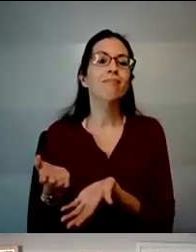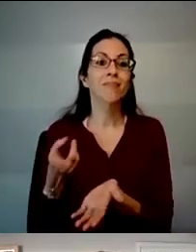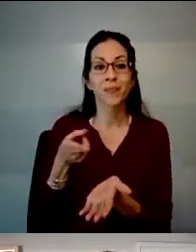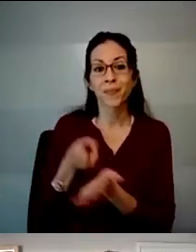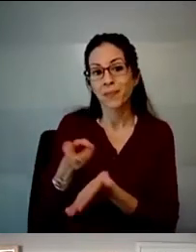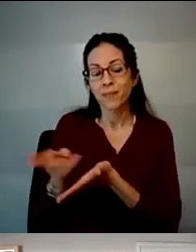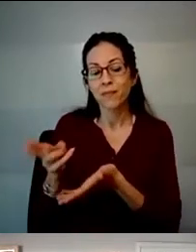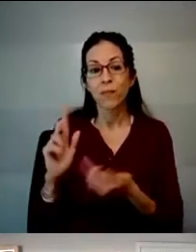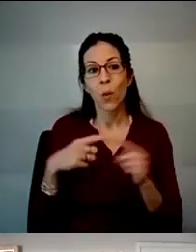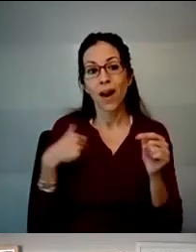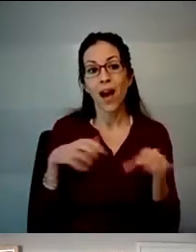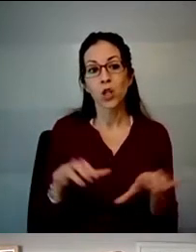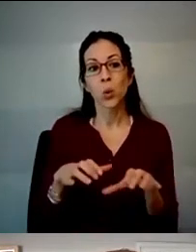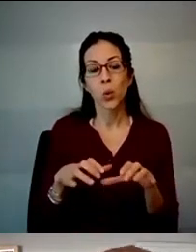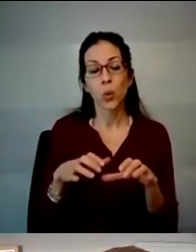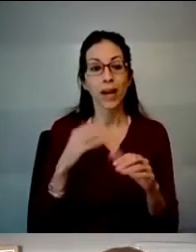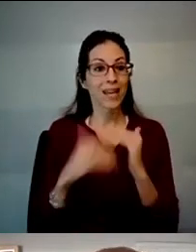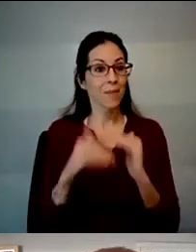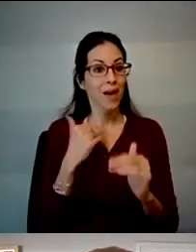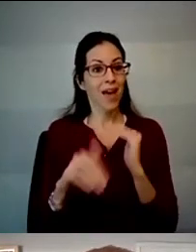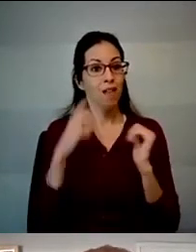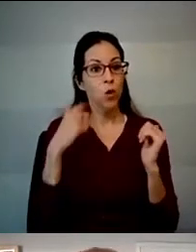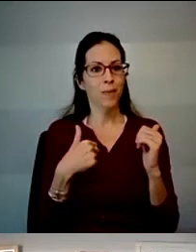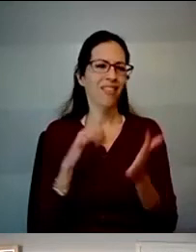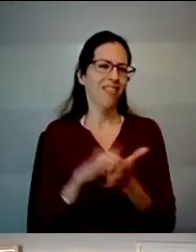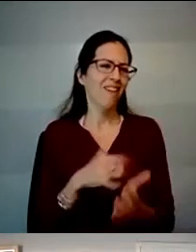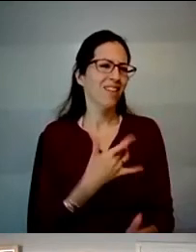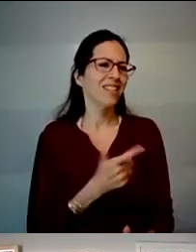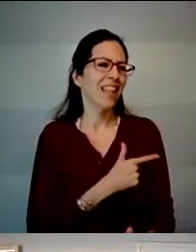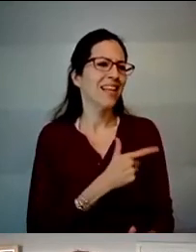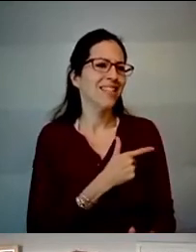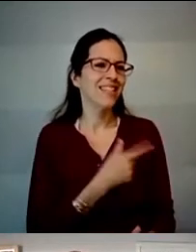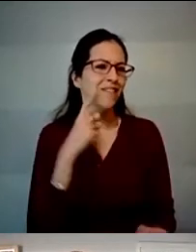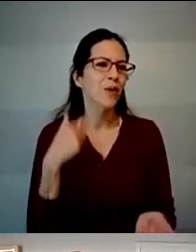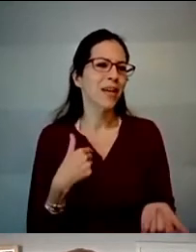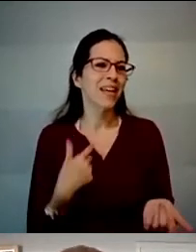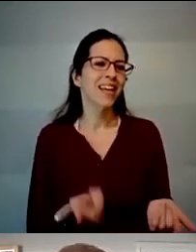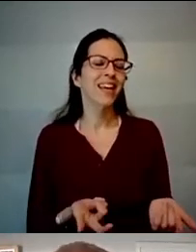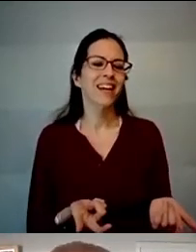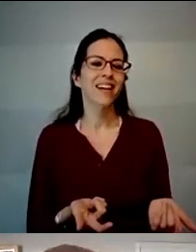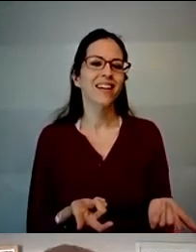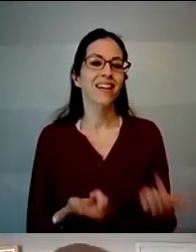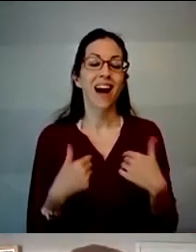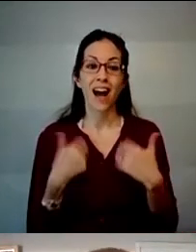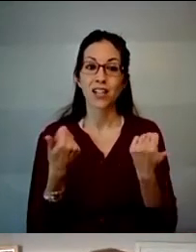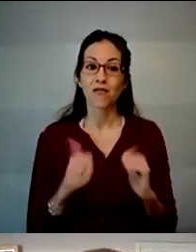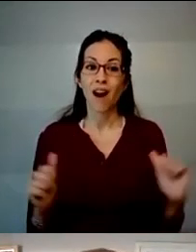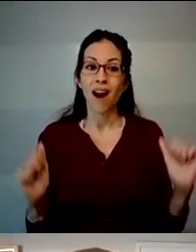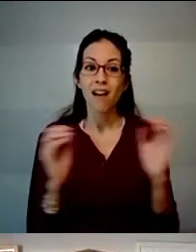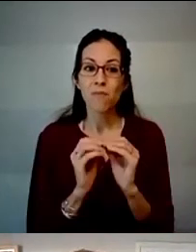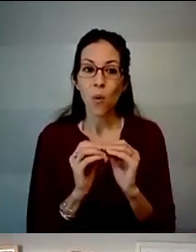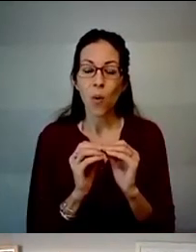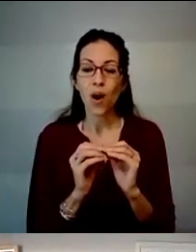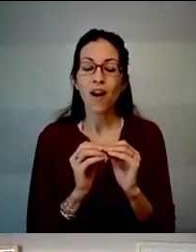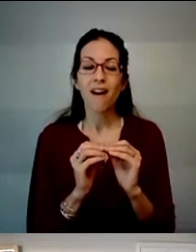I'm just doing a lot of emailing, for me, that's sort of the lazy way. For me, it's a little, what I try to do more, what I did more of